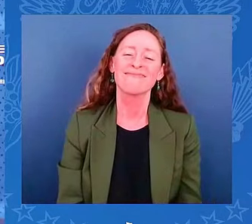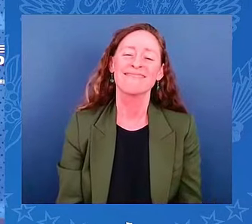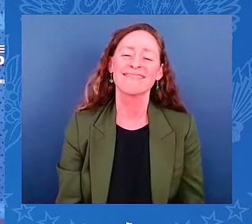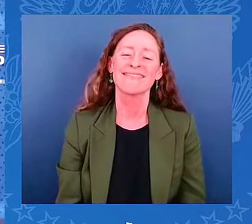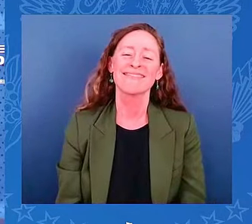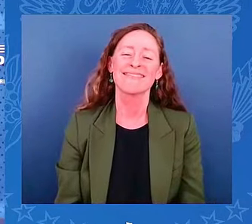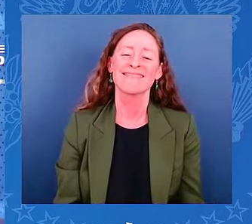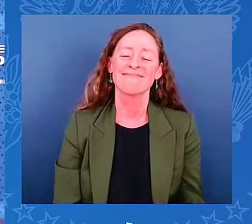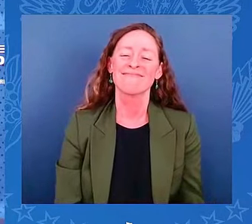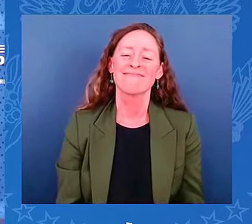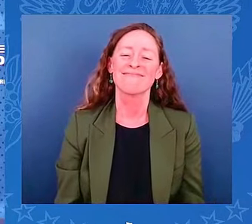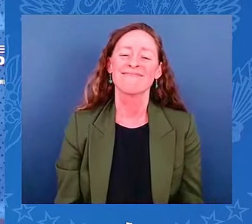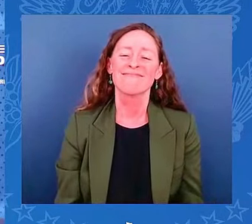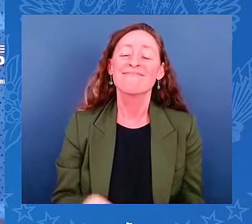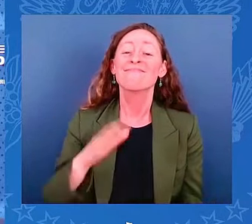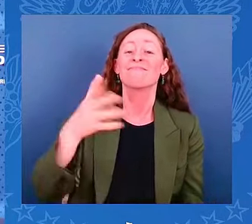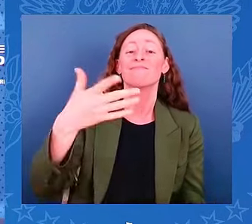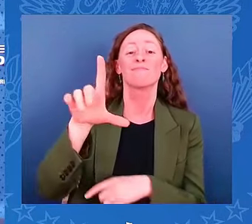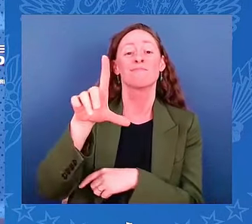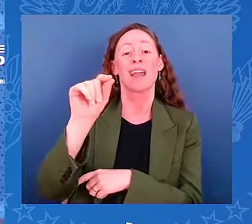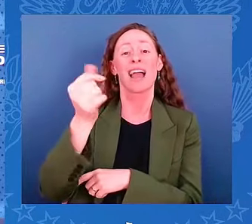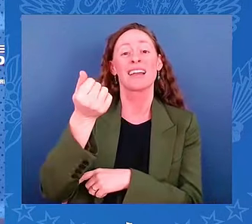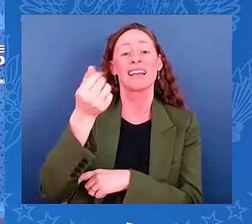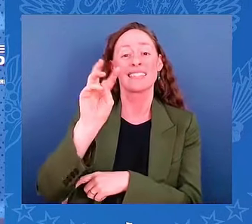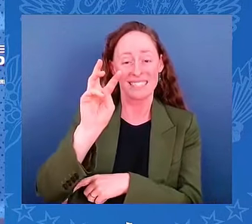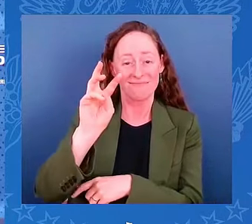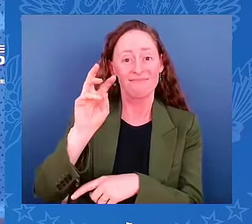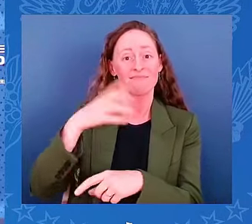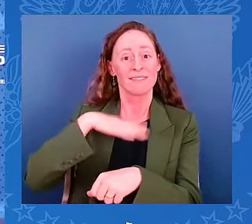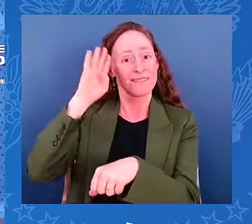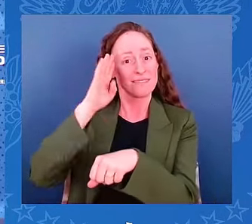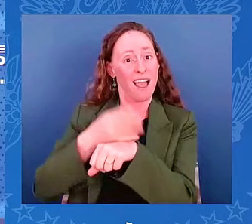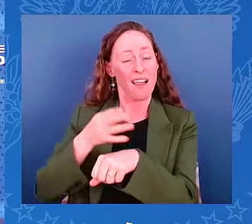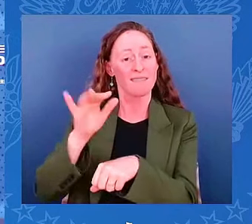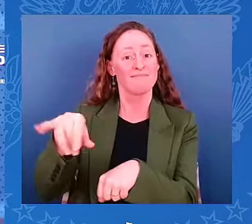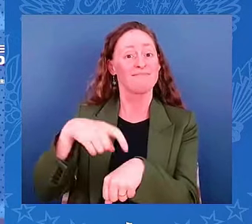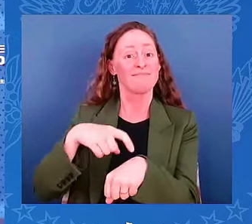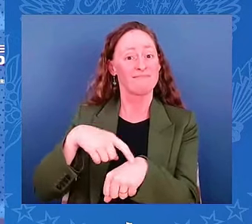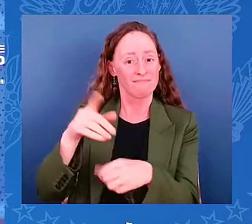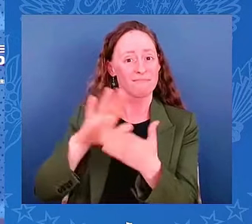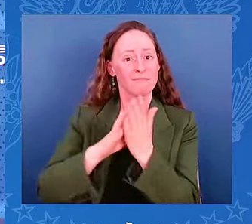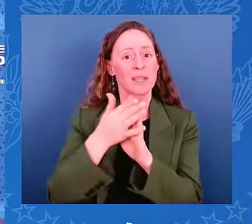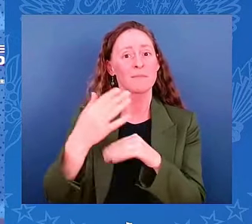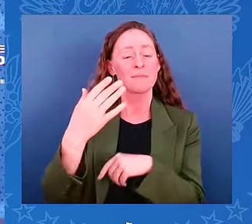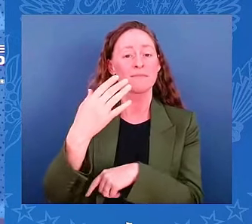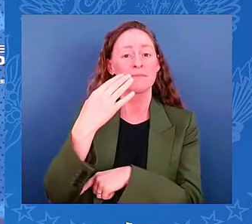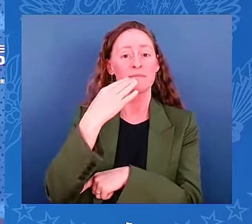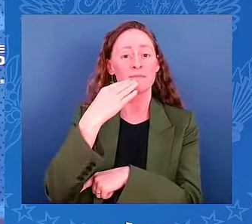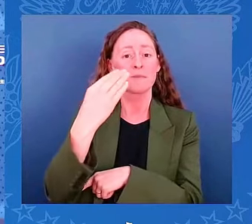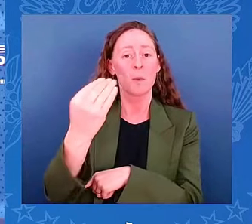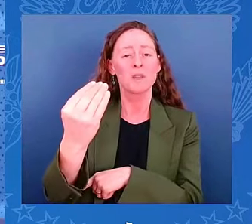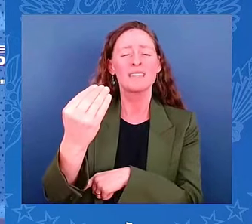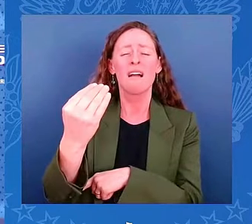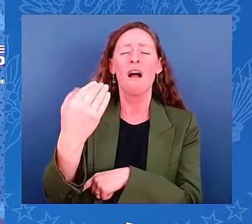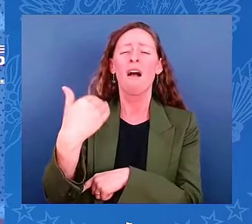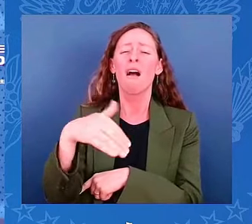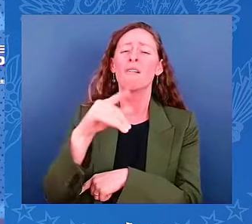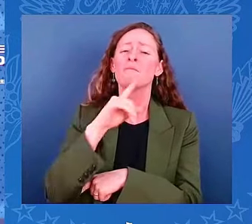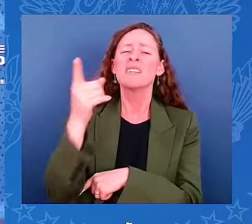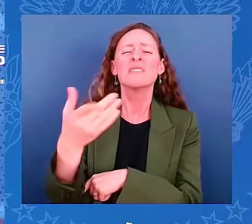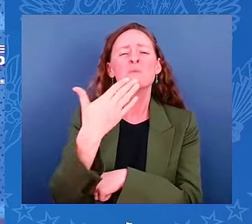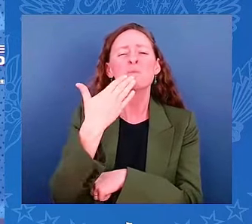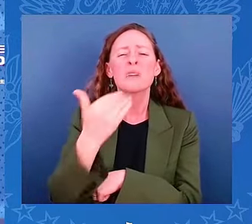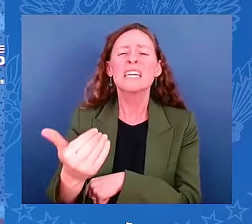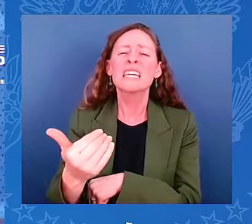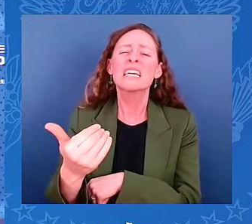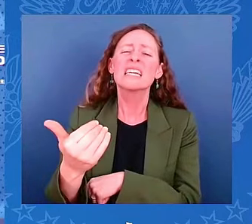was truly something to celebrate. He was caring, sweet, and well-mannered, something I like to take